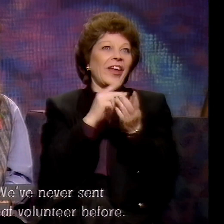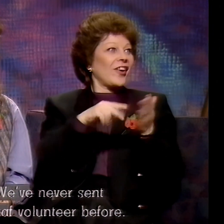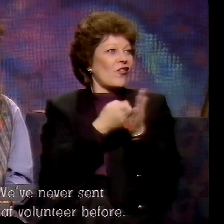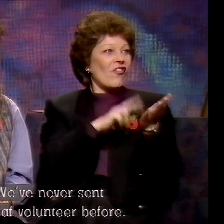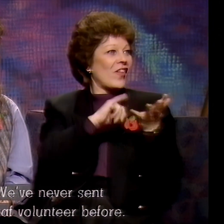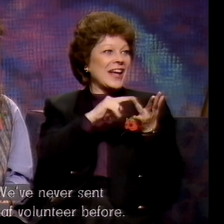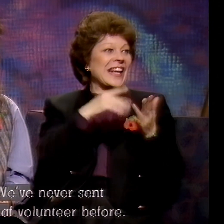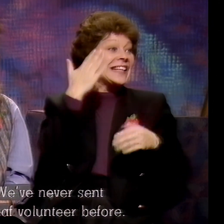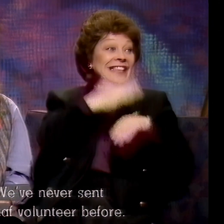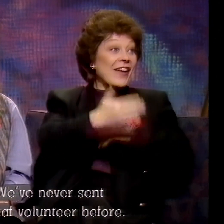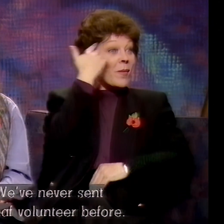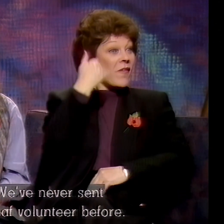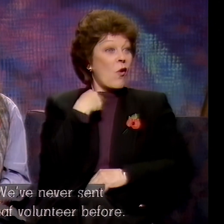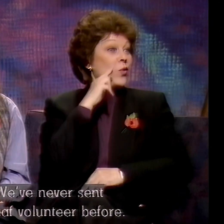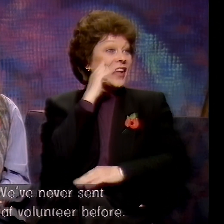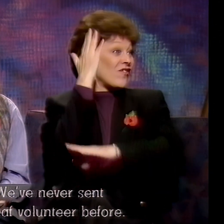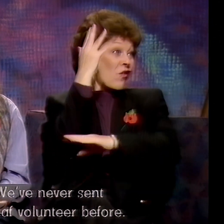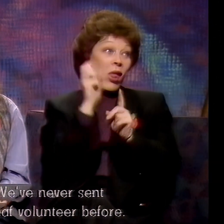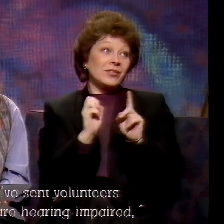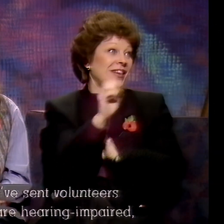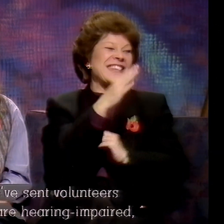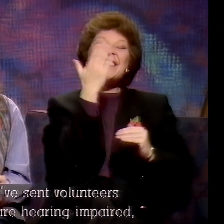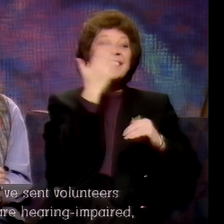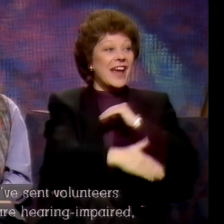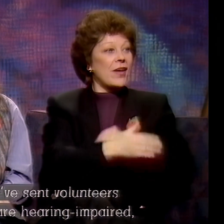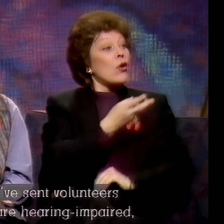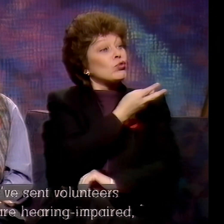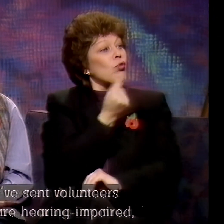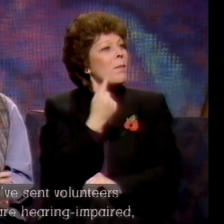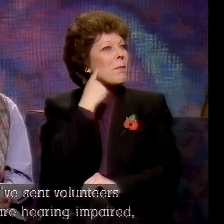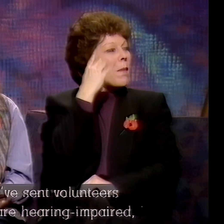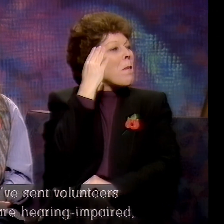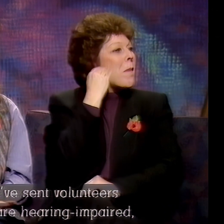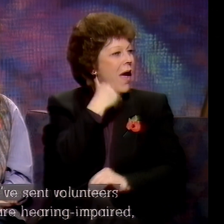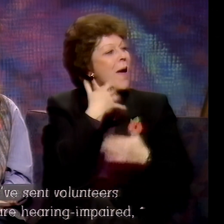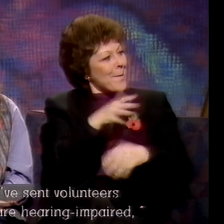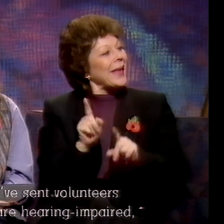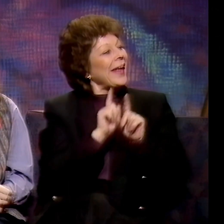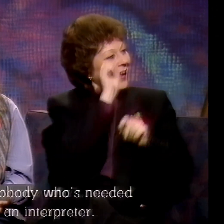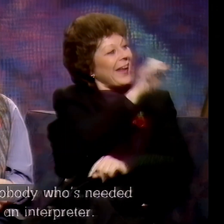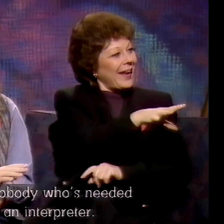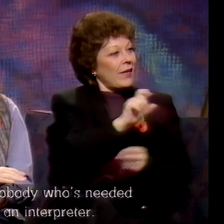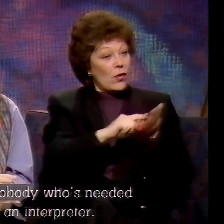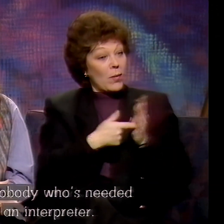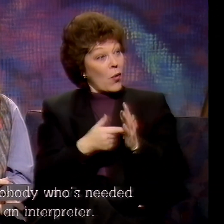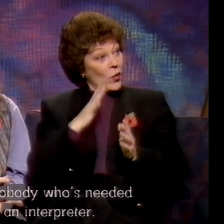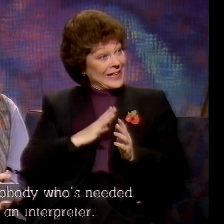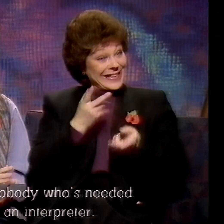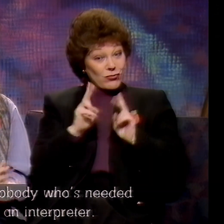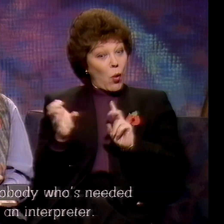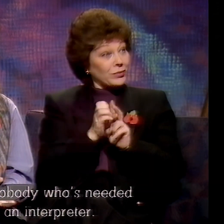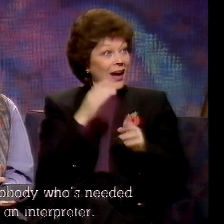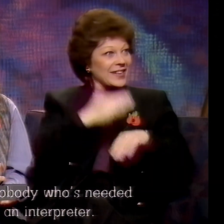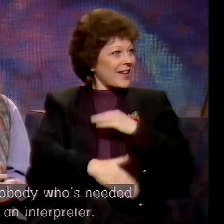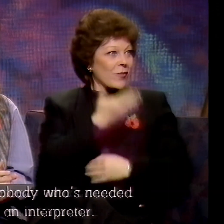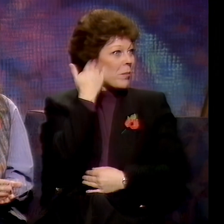deaf volunteer before. We've sent a few volunteers who have been hearing impaired, but nobody who's needed an interpreter. So all of that area is